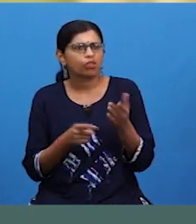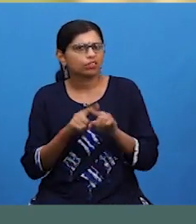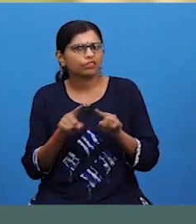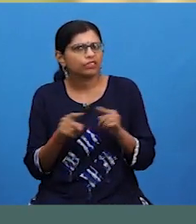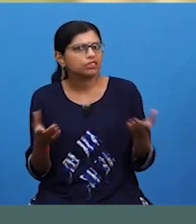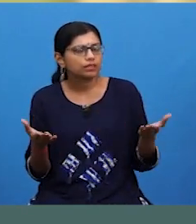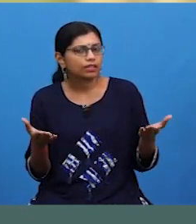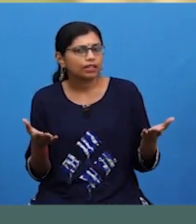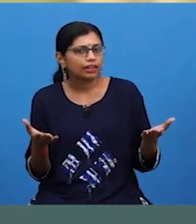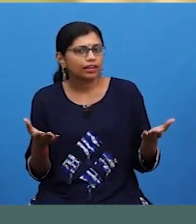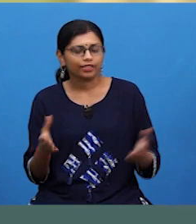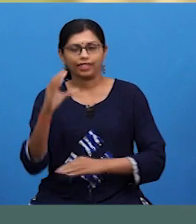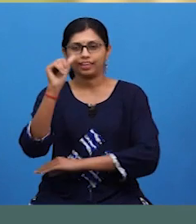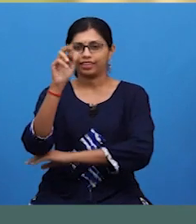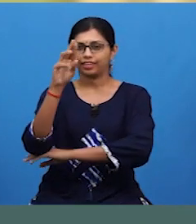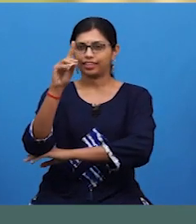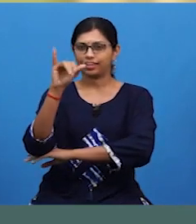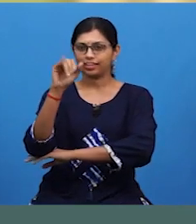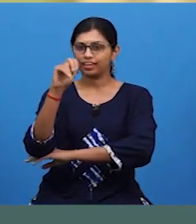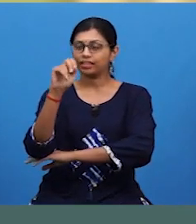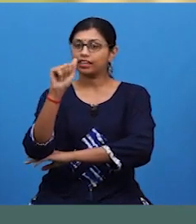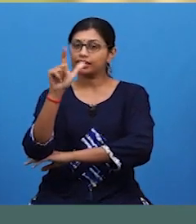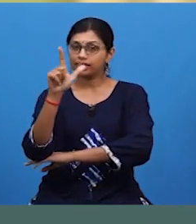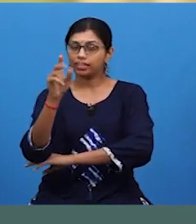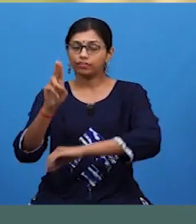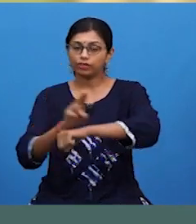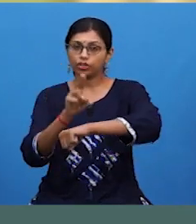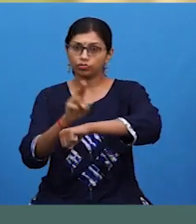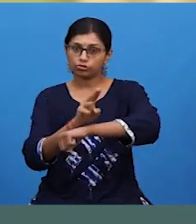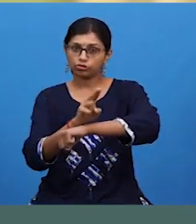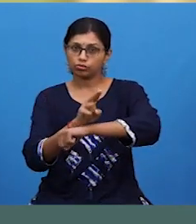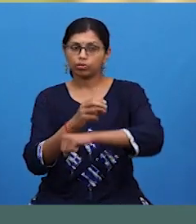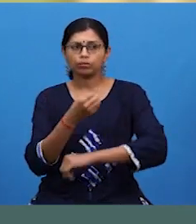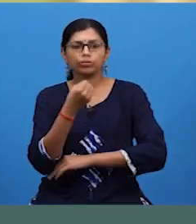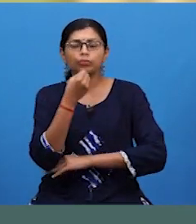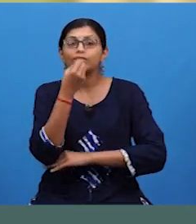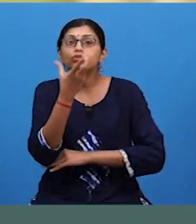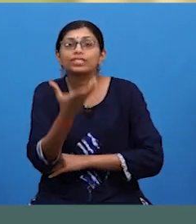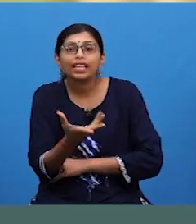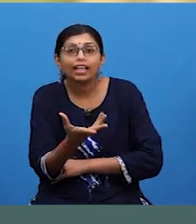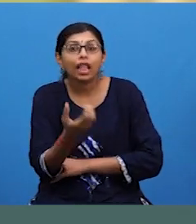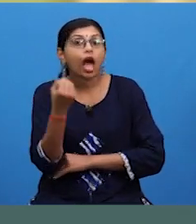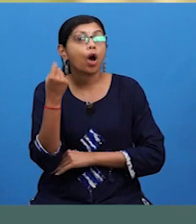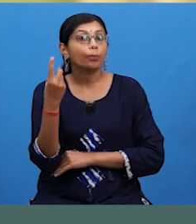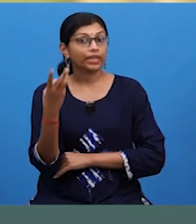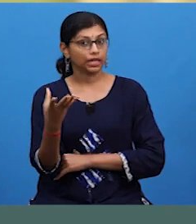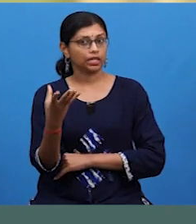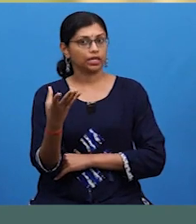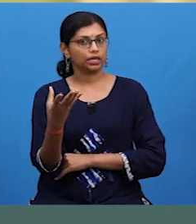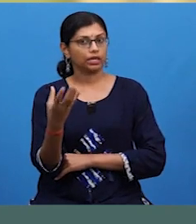Well, cardinal numbers are used when we try to tell the quantity of